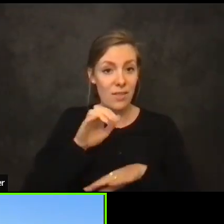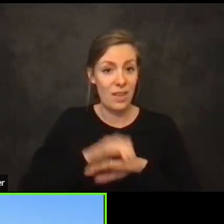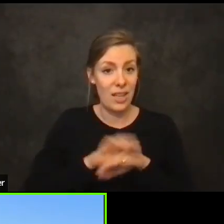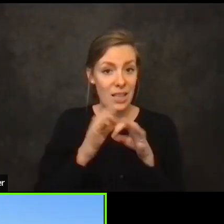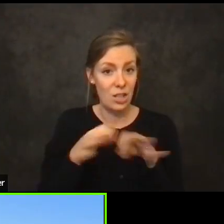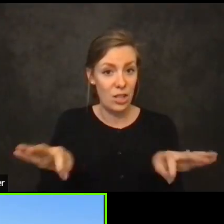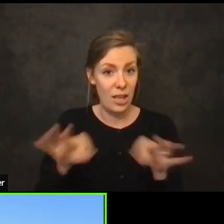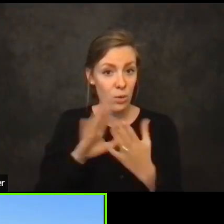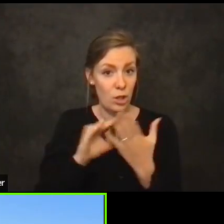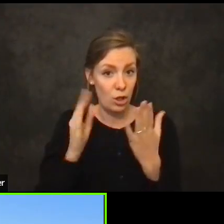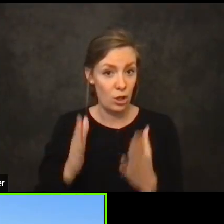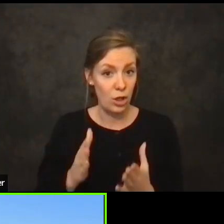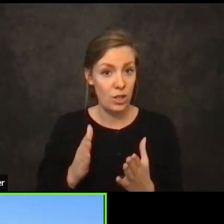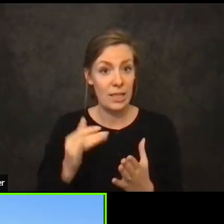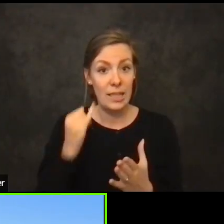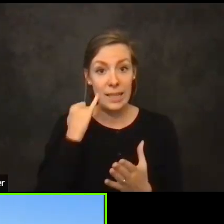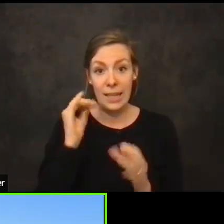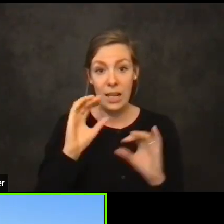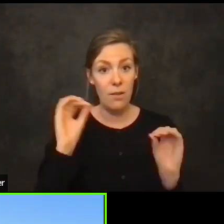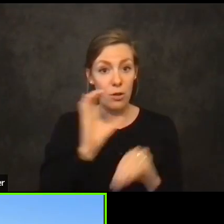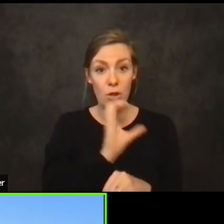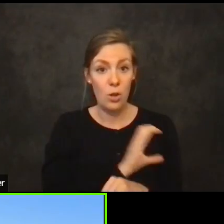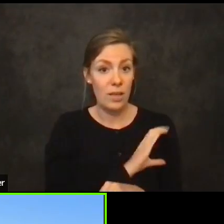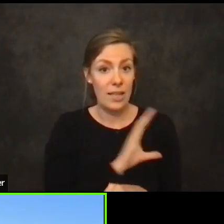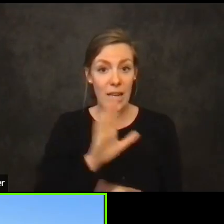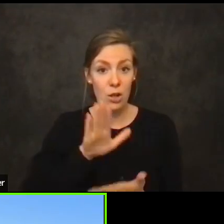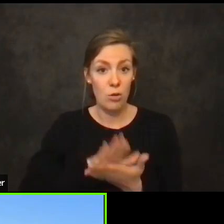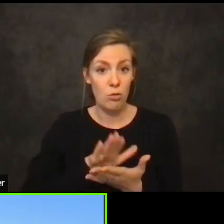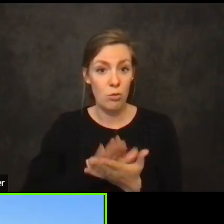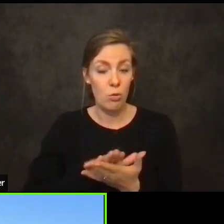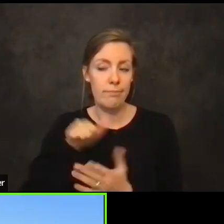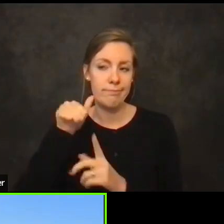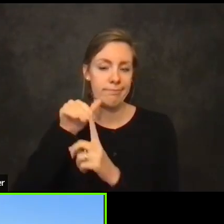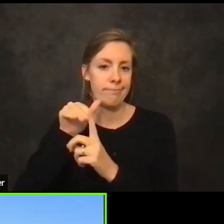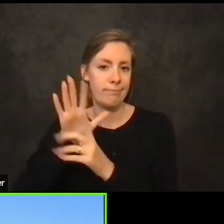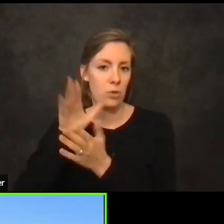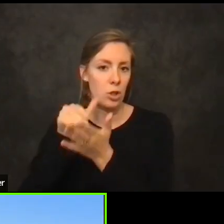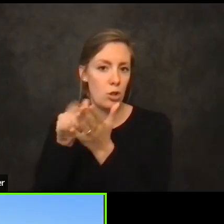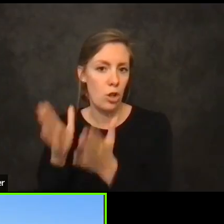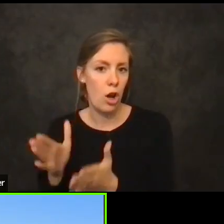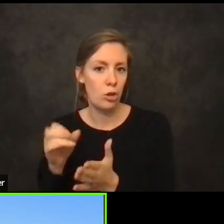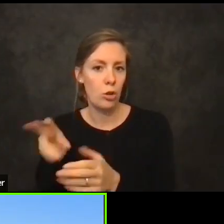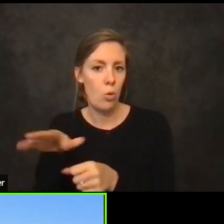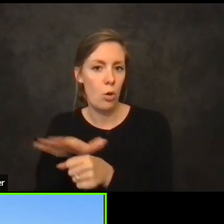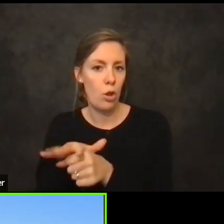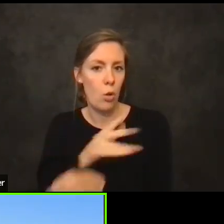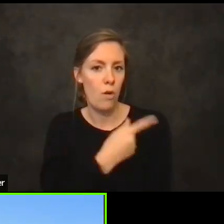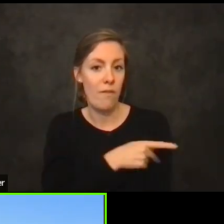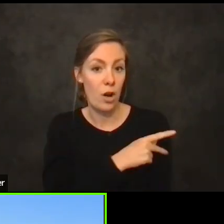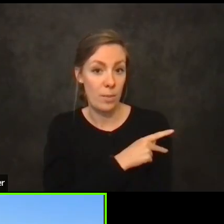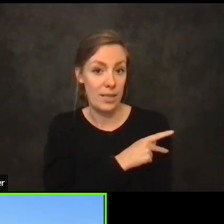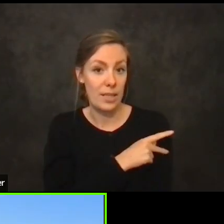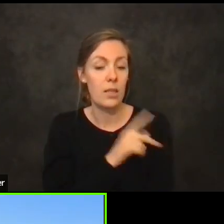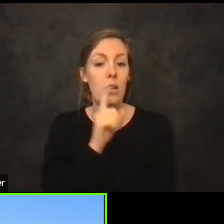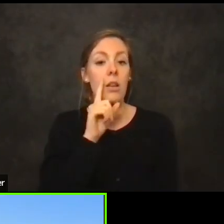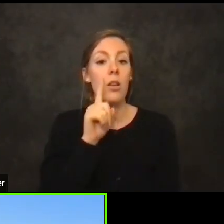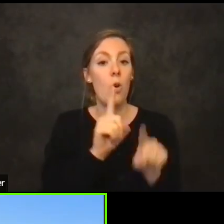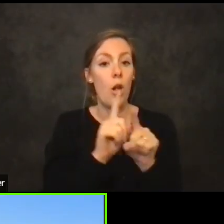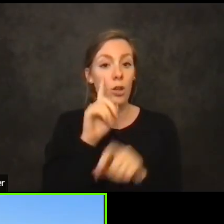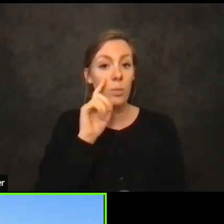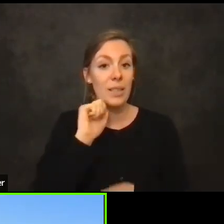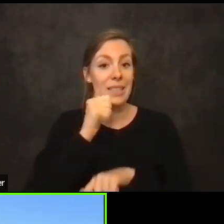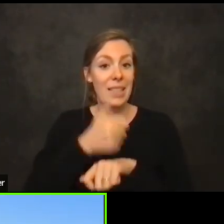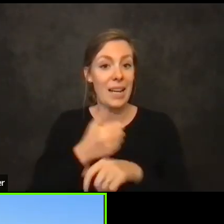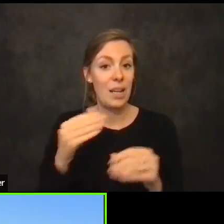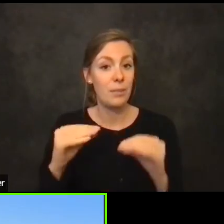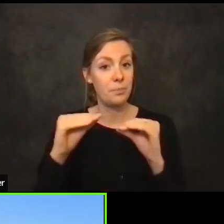clinic at your school, you can get the COVID vaccine from your doctor or a local pharmacy. We will also be setting up more clinics